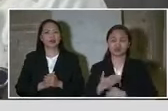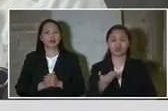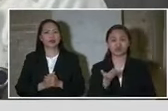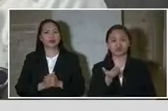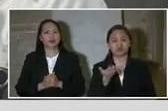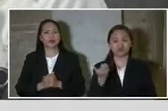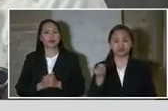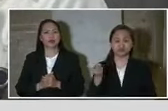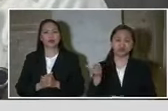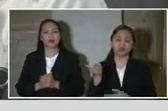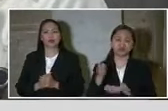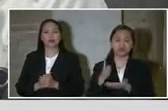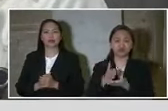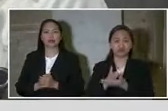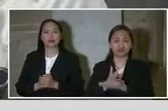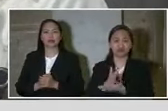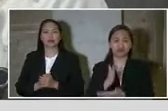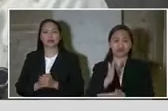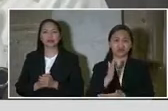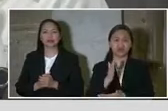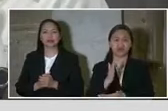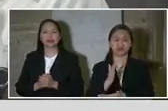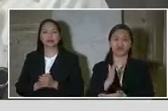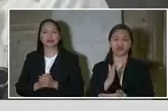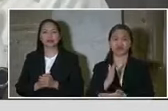darkness to the